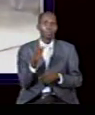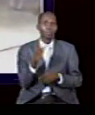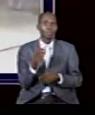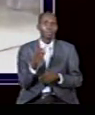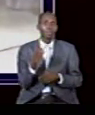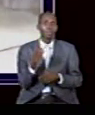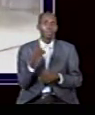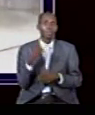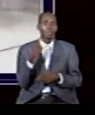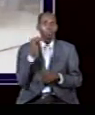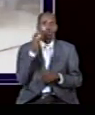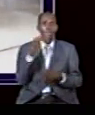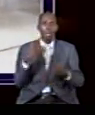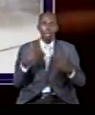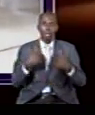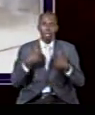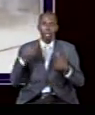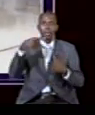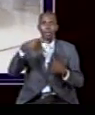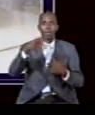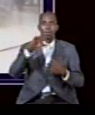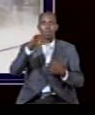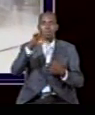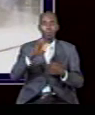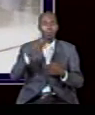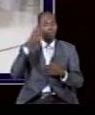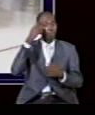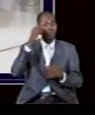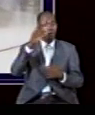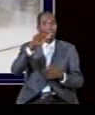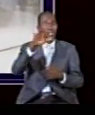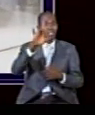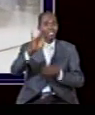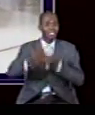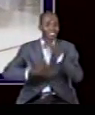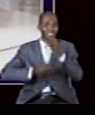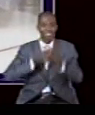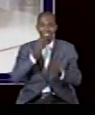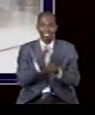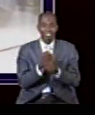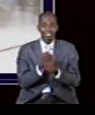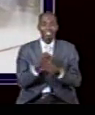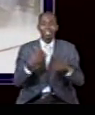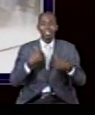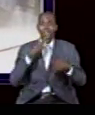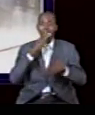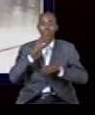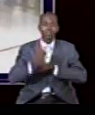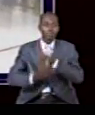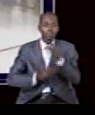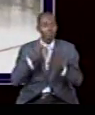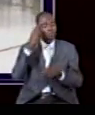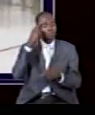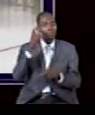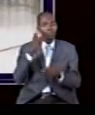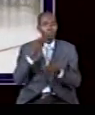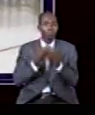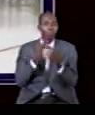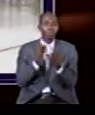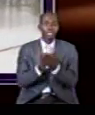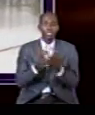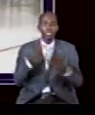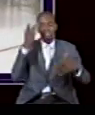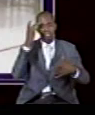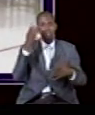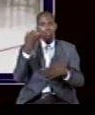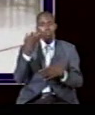pipe 38 years ago. I had pipe. I've been suffering for the pipe for many years. In that day